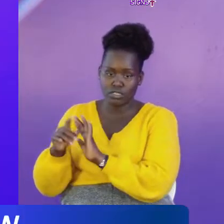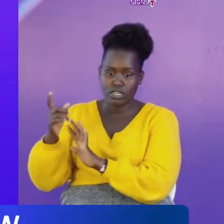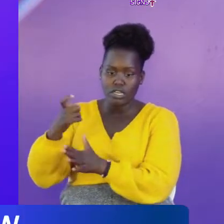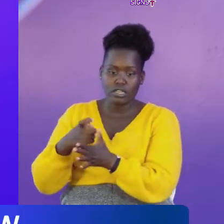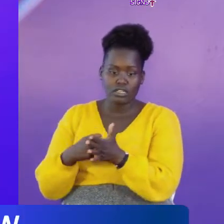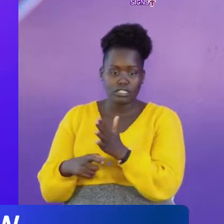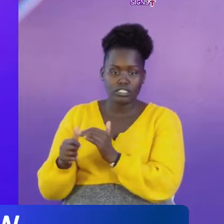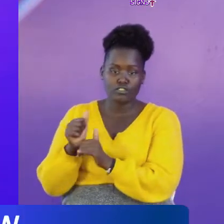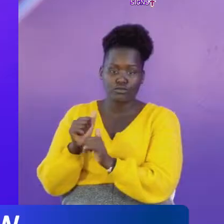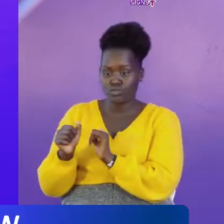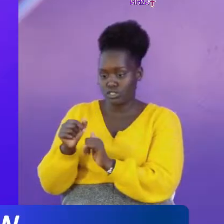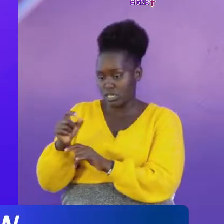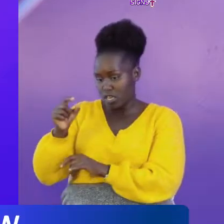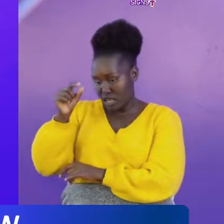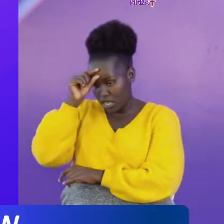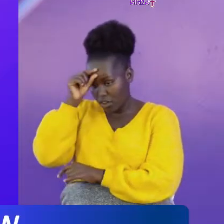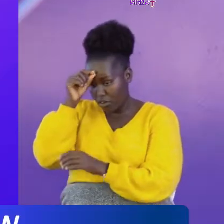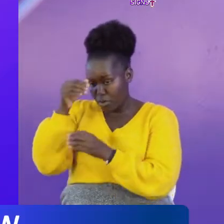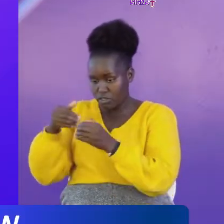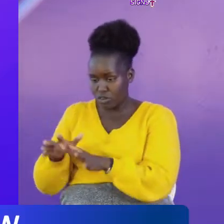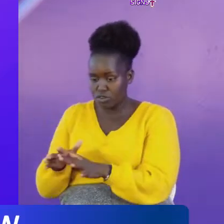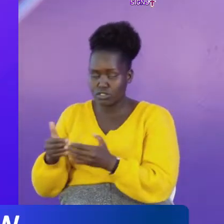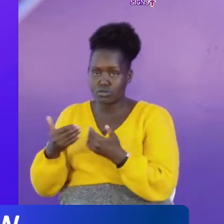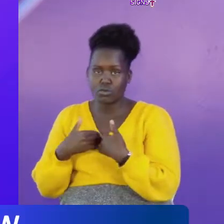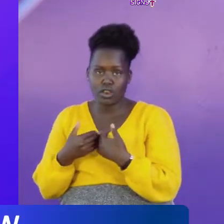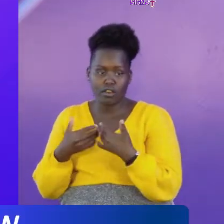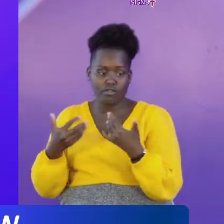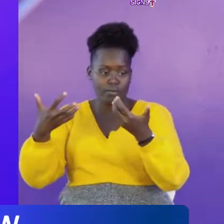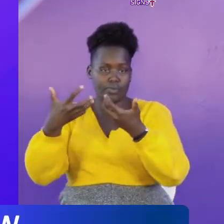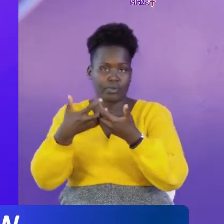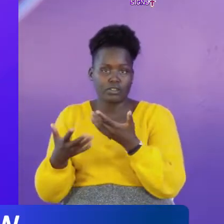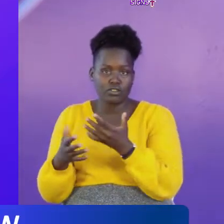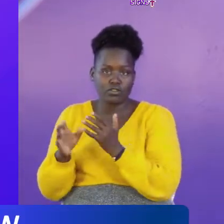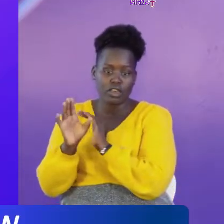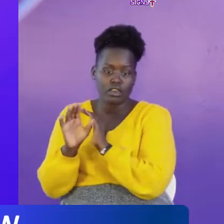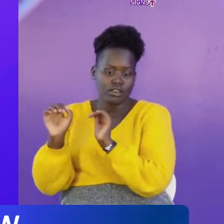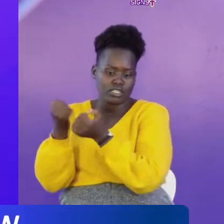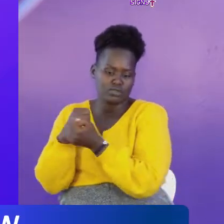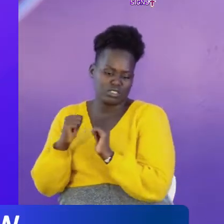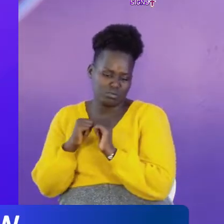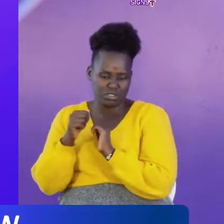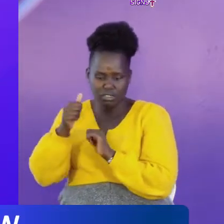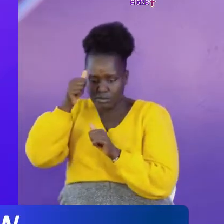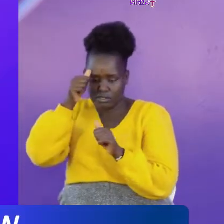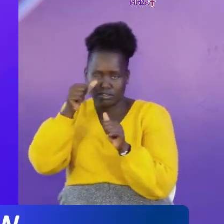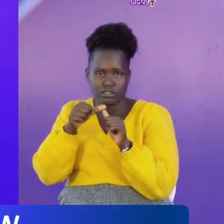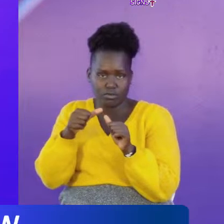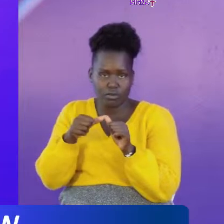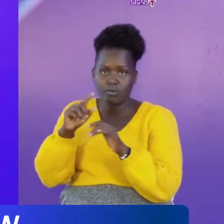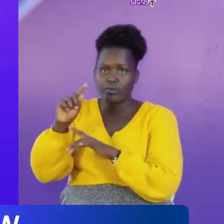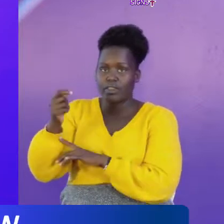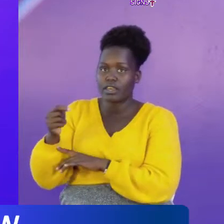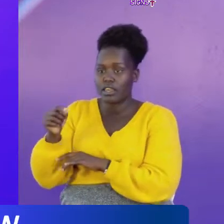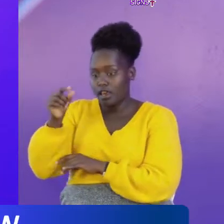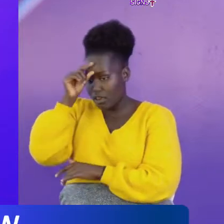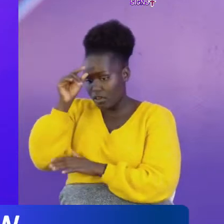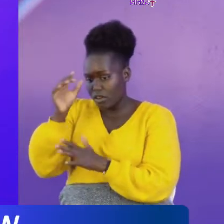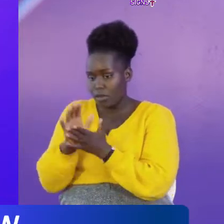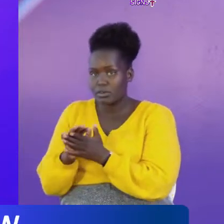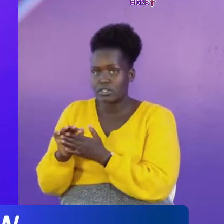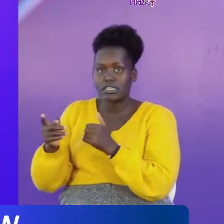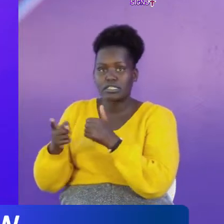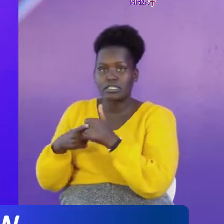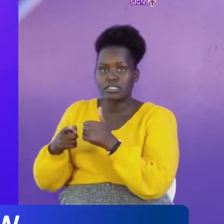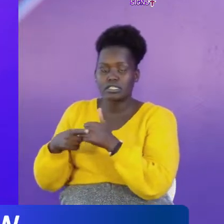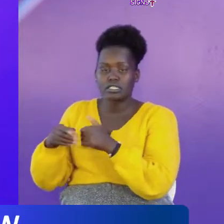that the government lost. There was a merger of, I can't remember which bank it was, and the Kenyan government lost around 6 billion.